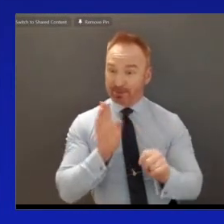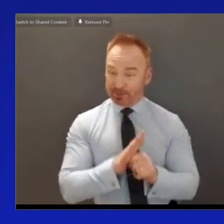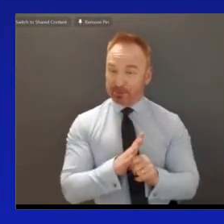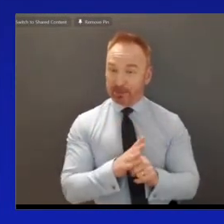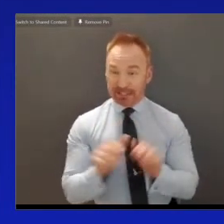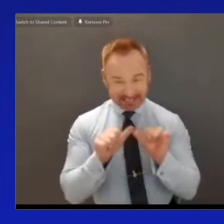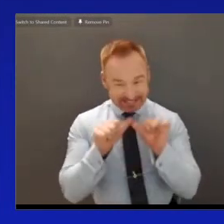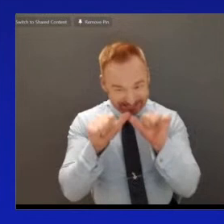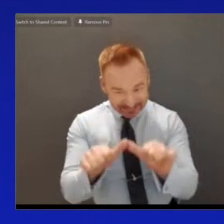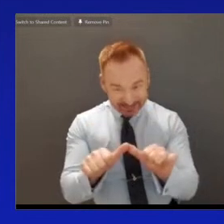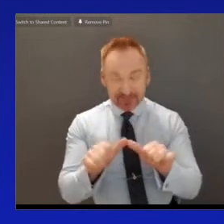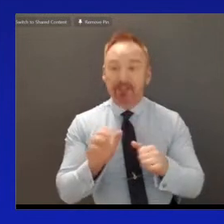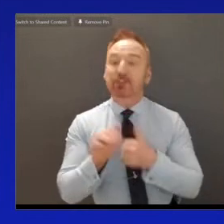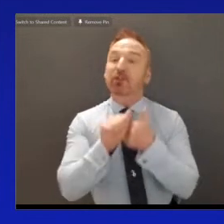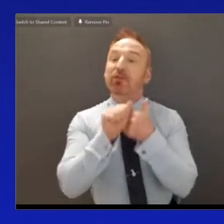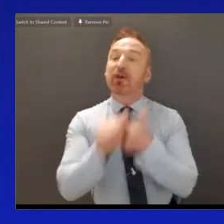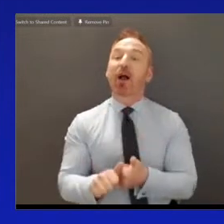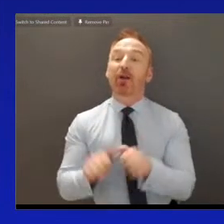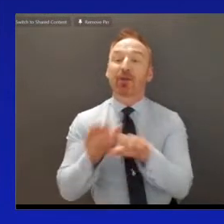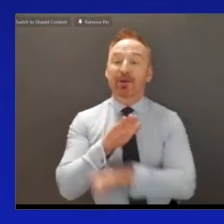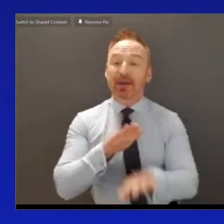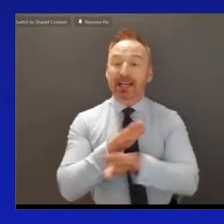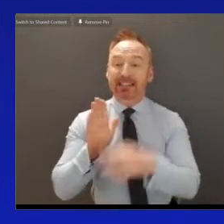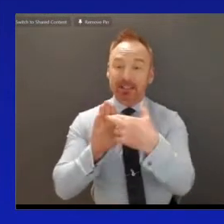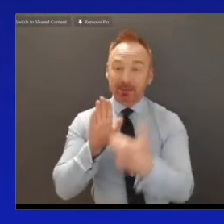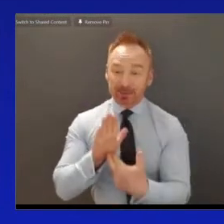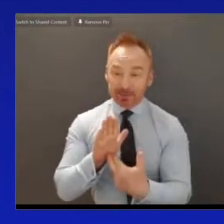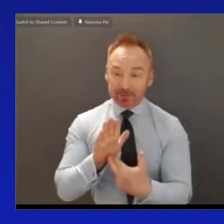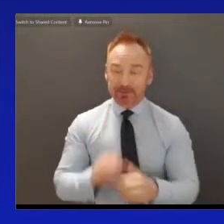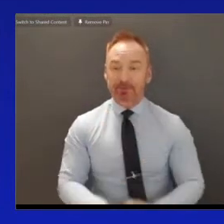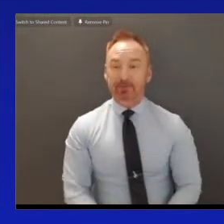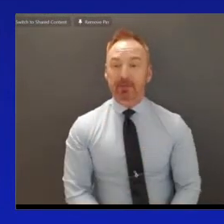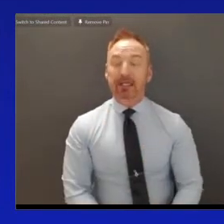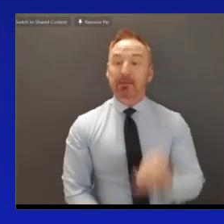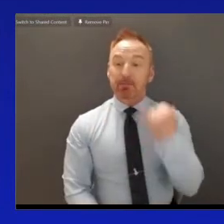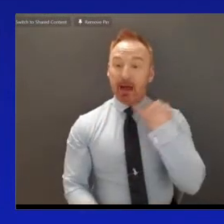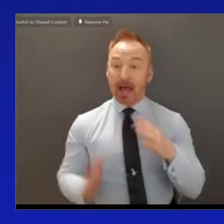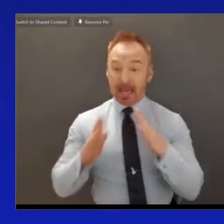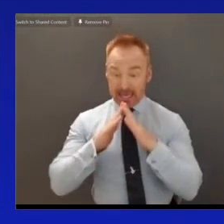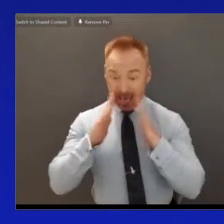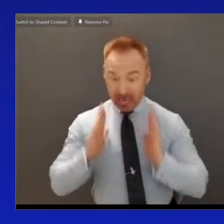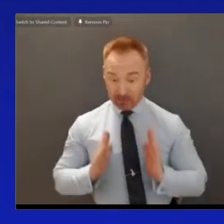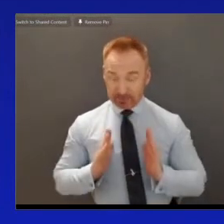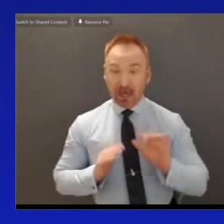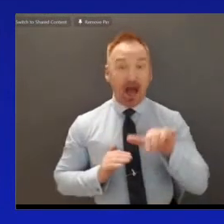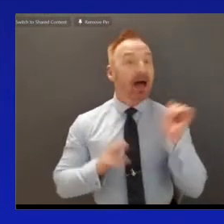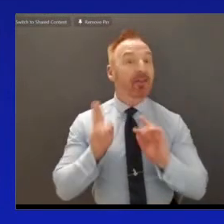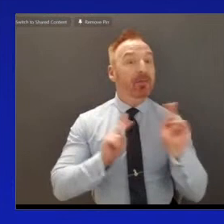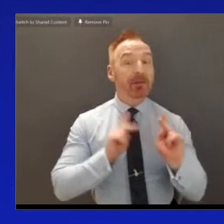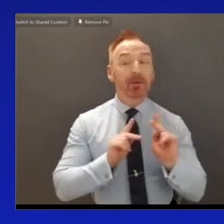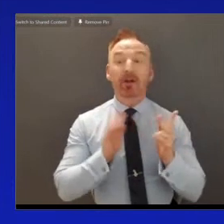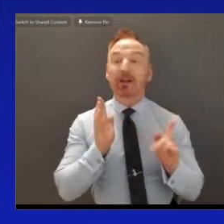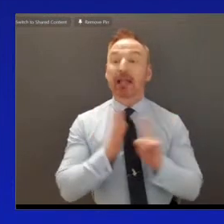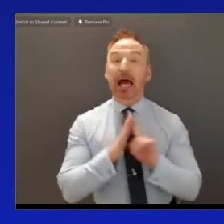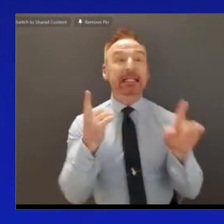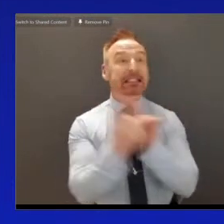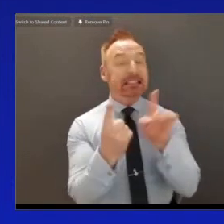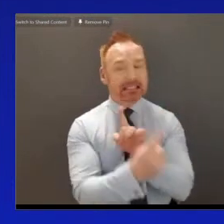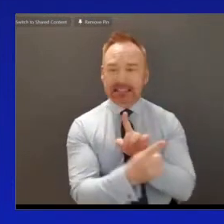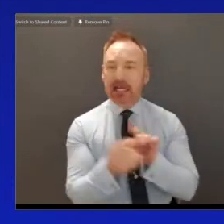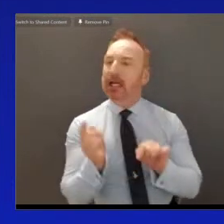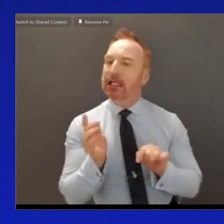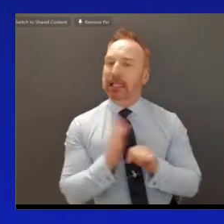those basics. Again, limiting our contacts with people outside of our household, just knowing that COVID has